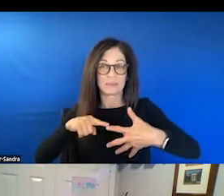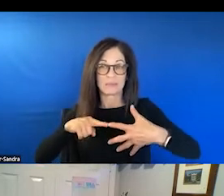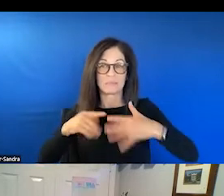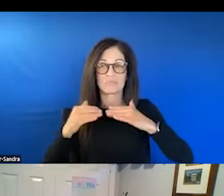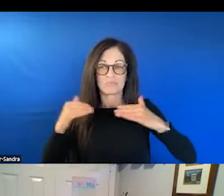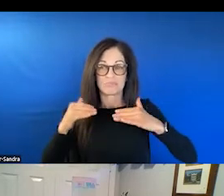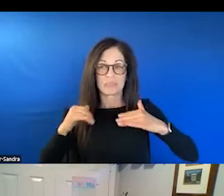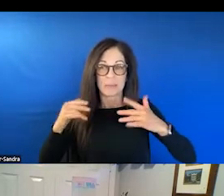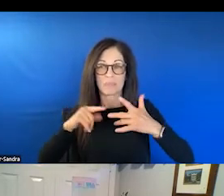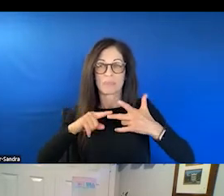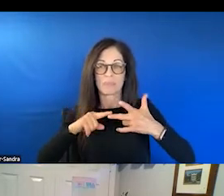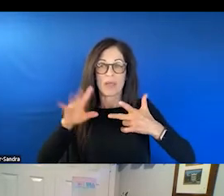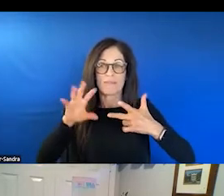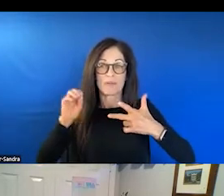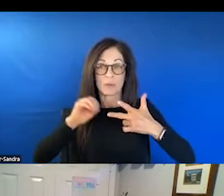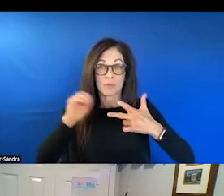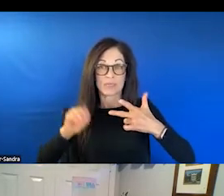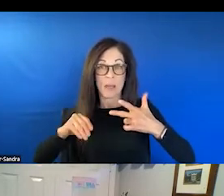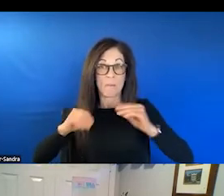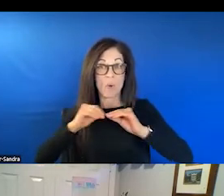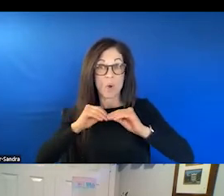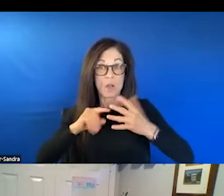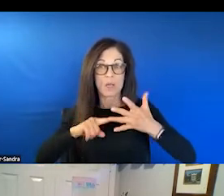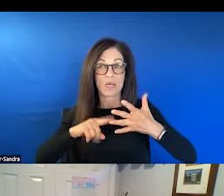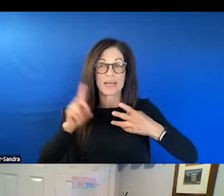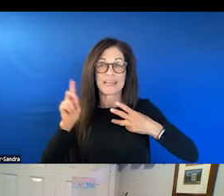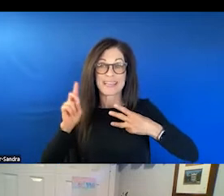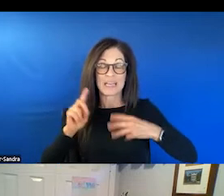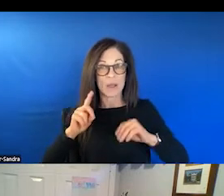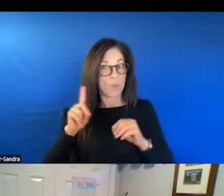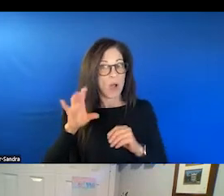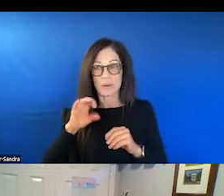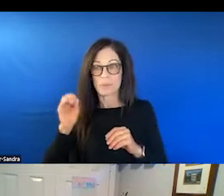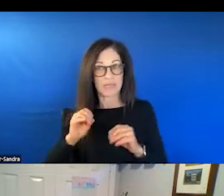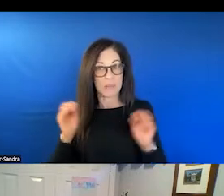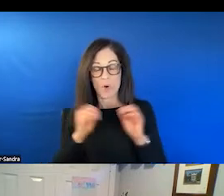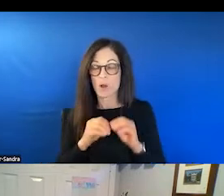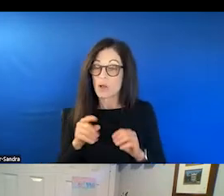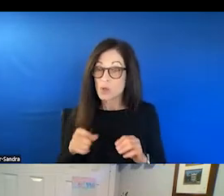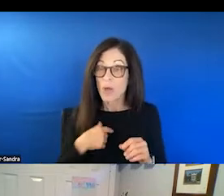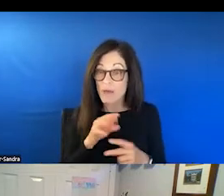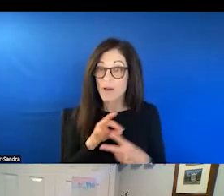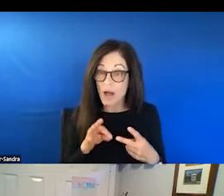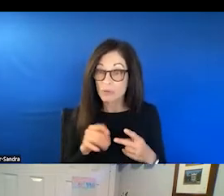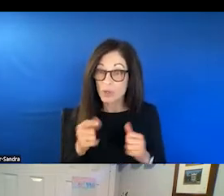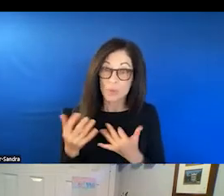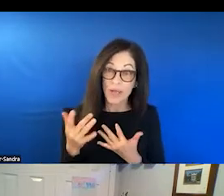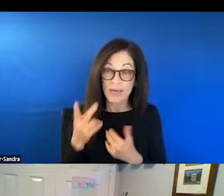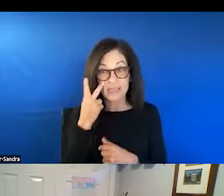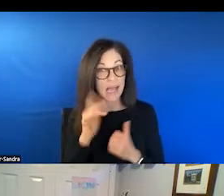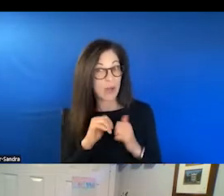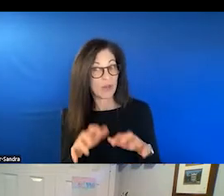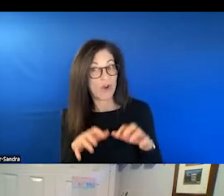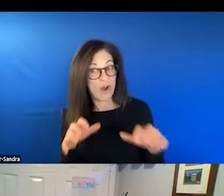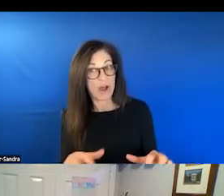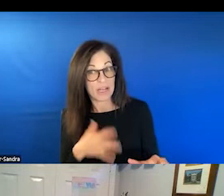is 50% more, D is 100% more. You have options, Christy. You can wait and see how the audience, we're